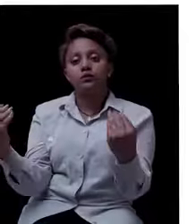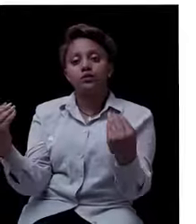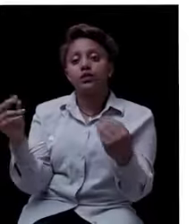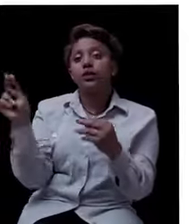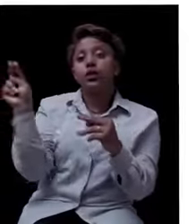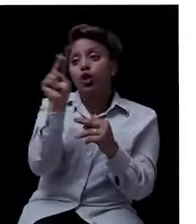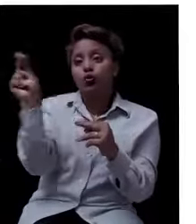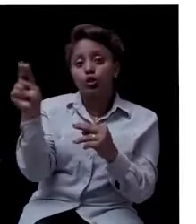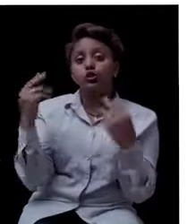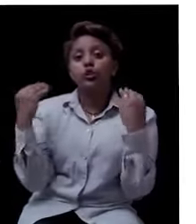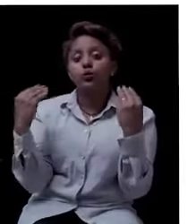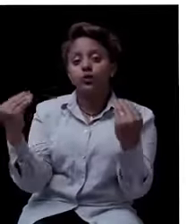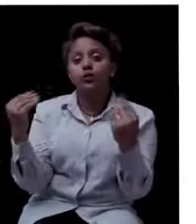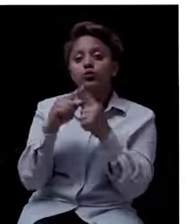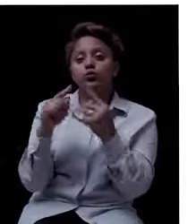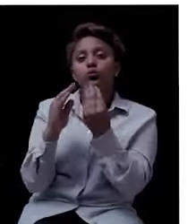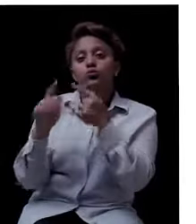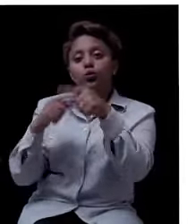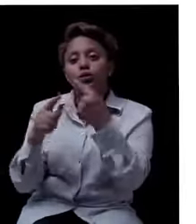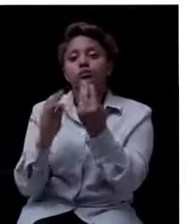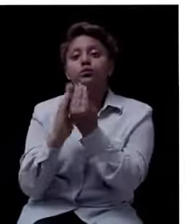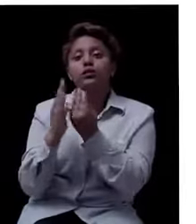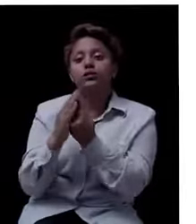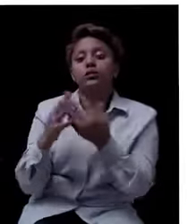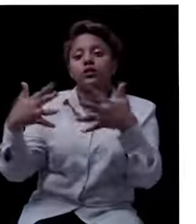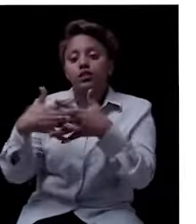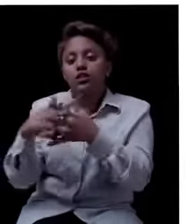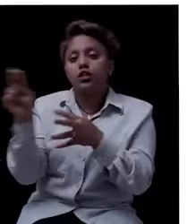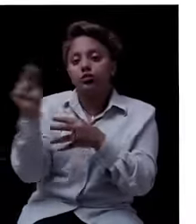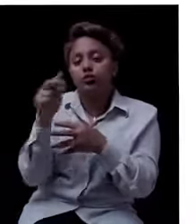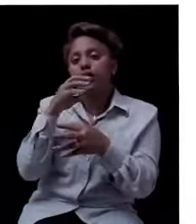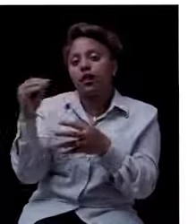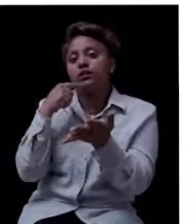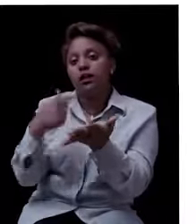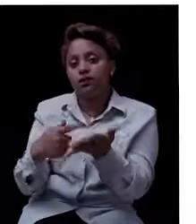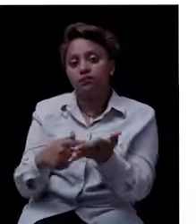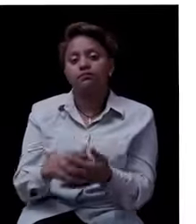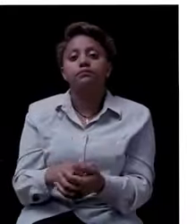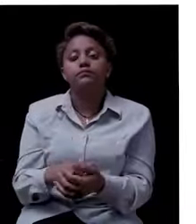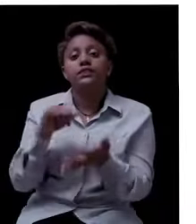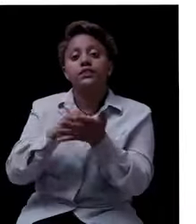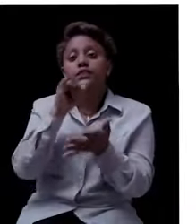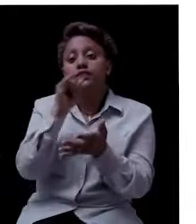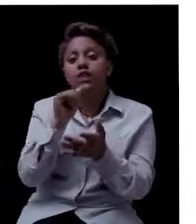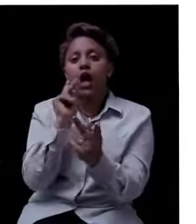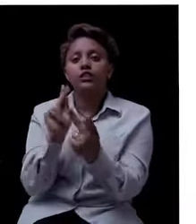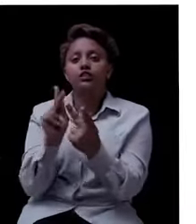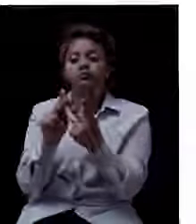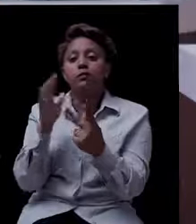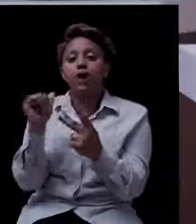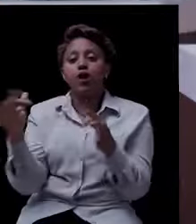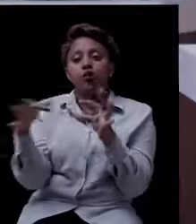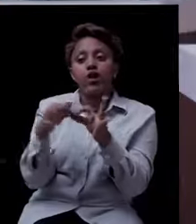security. Network security is a process of protecting the usability and integrity of your network and data.